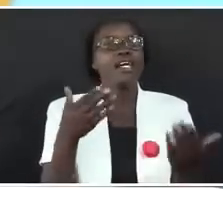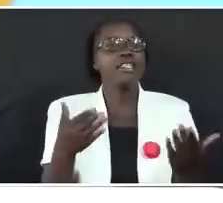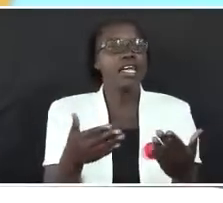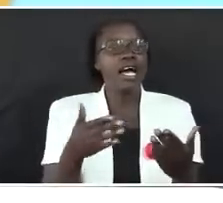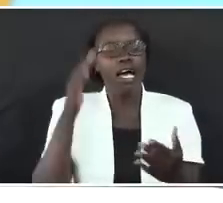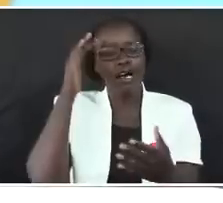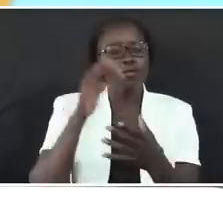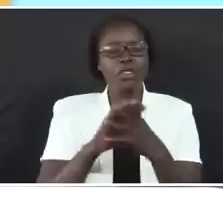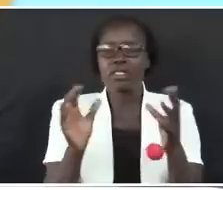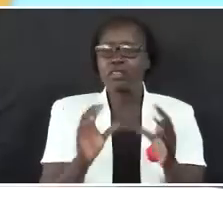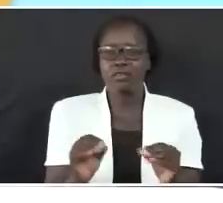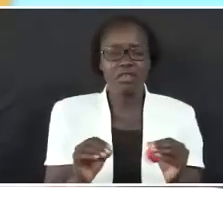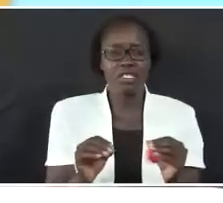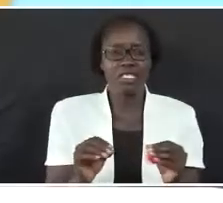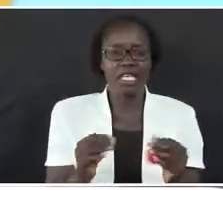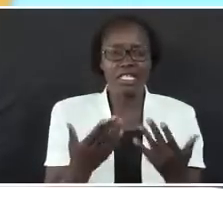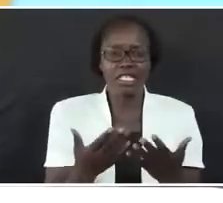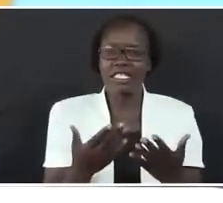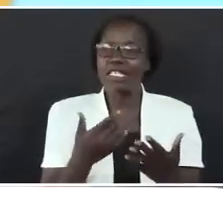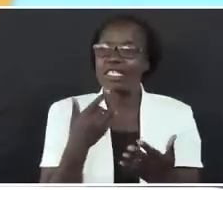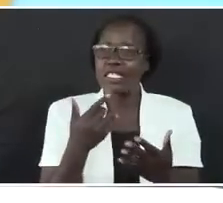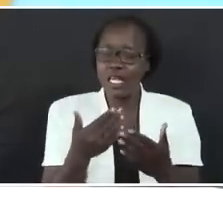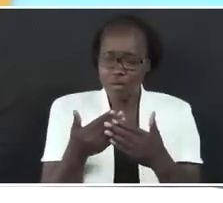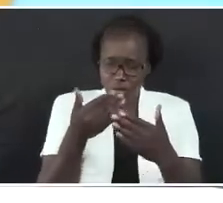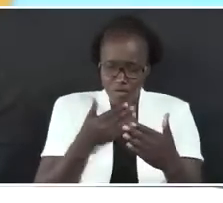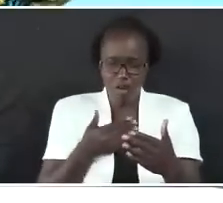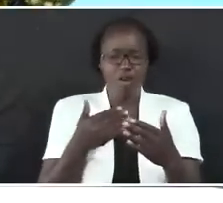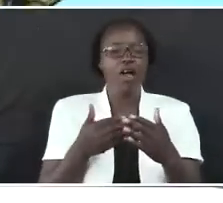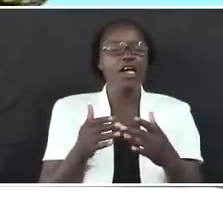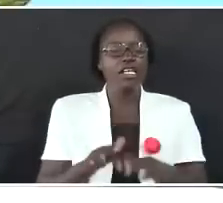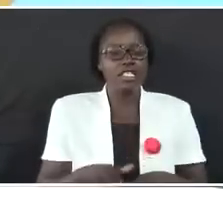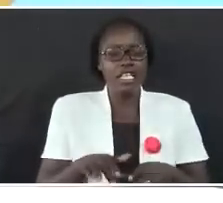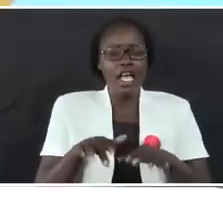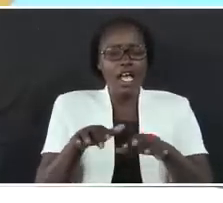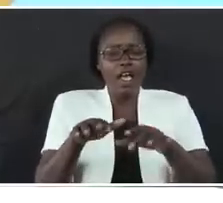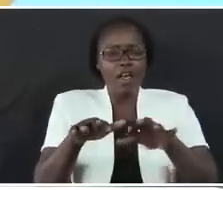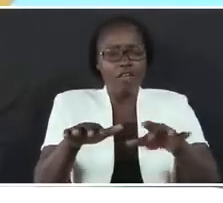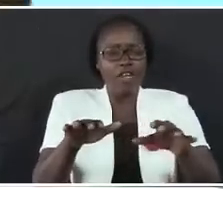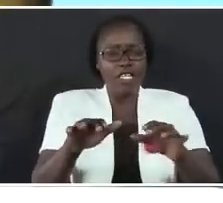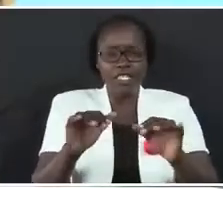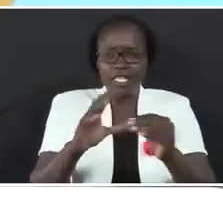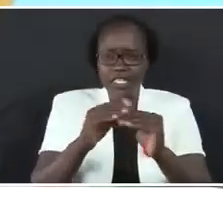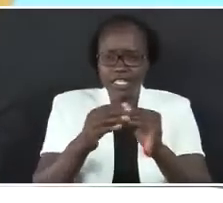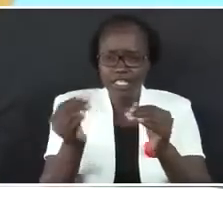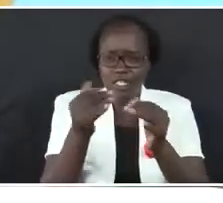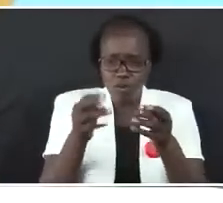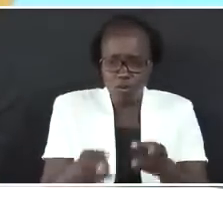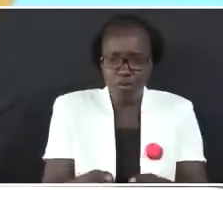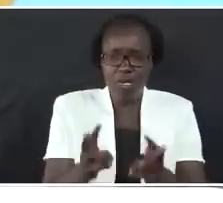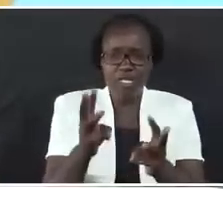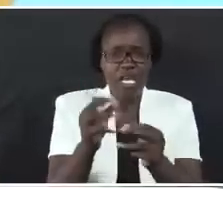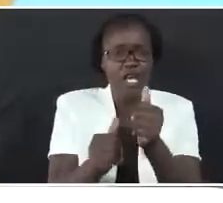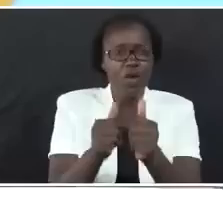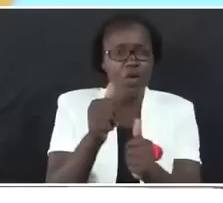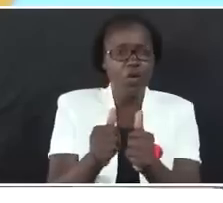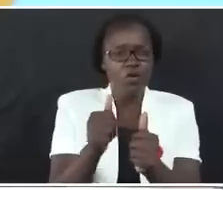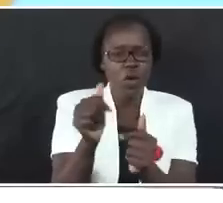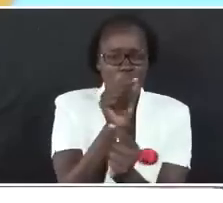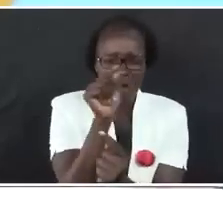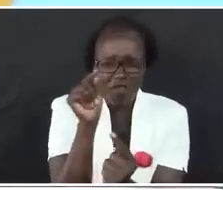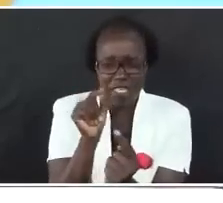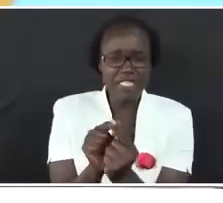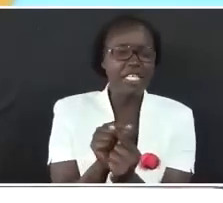the beings that stayed before the flood, created new paths which were